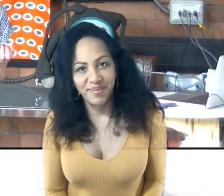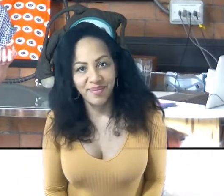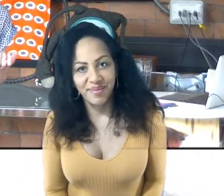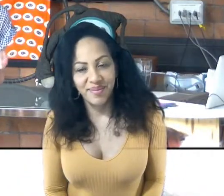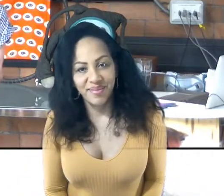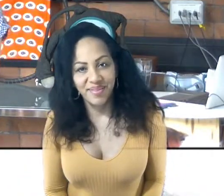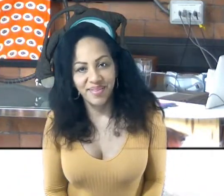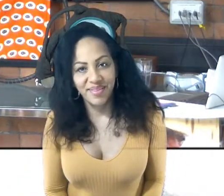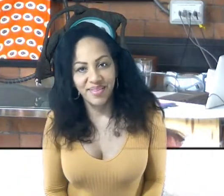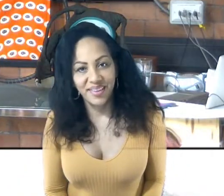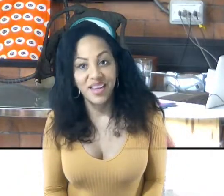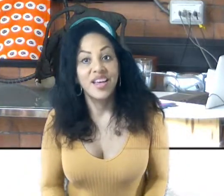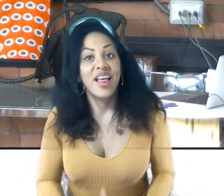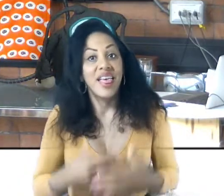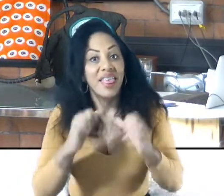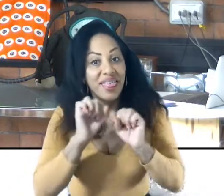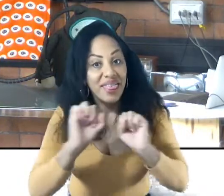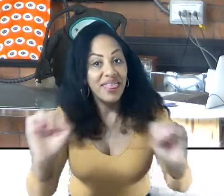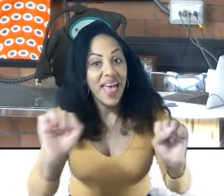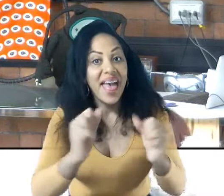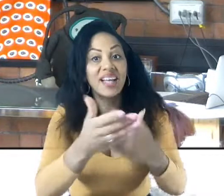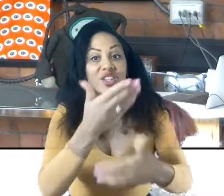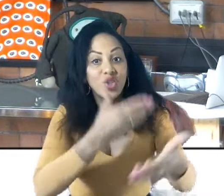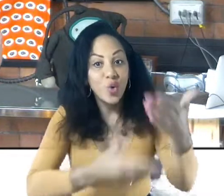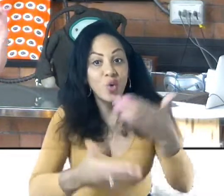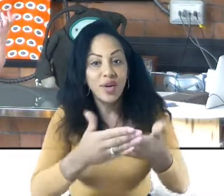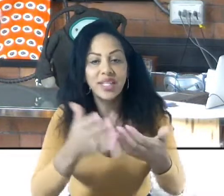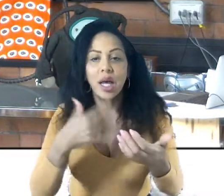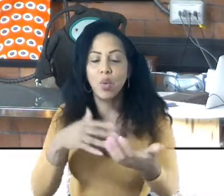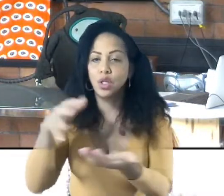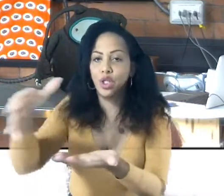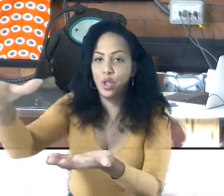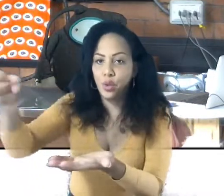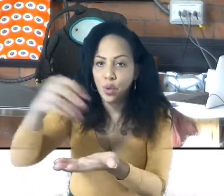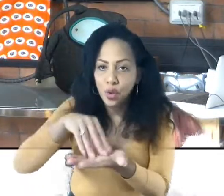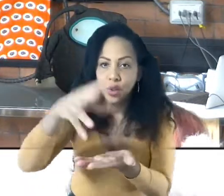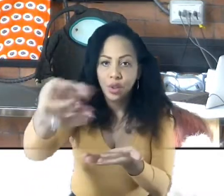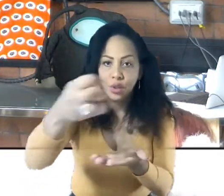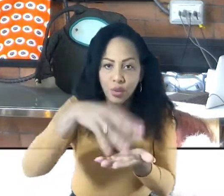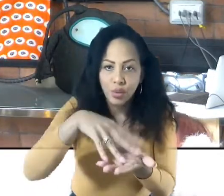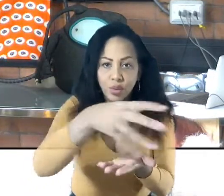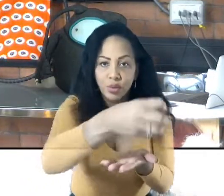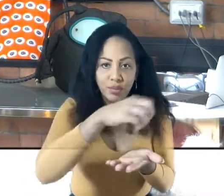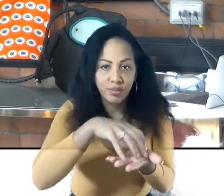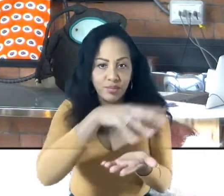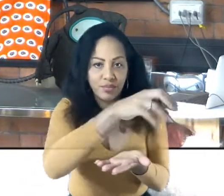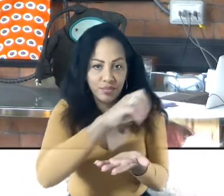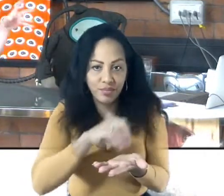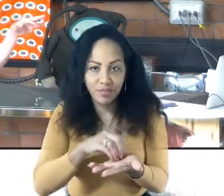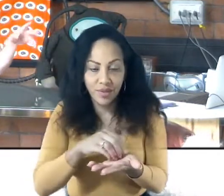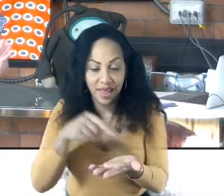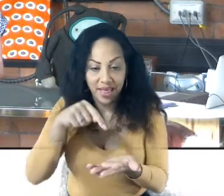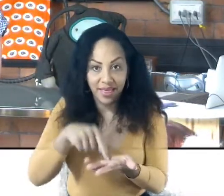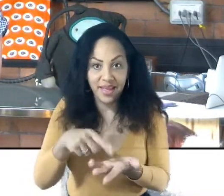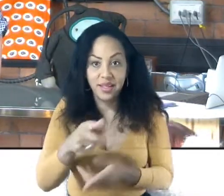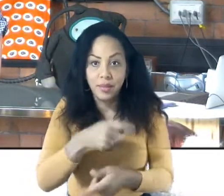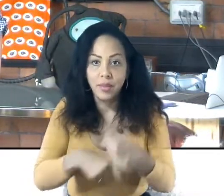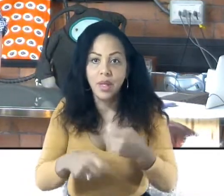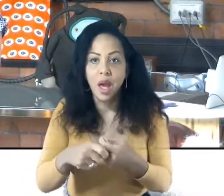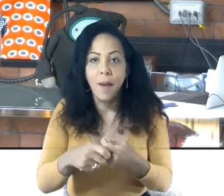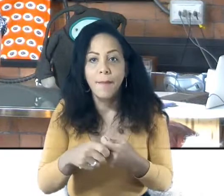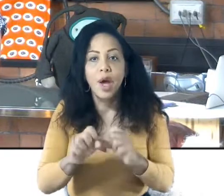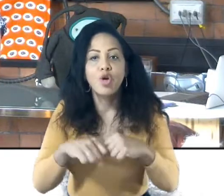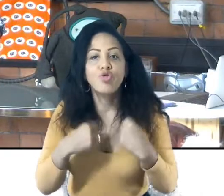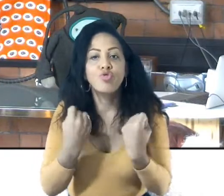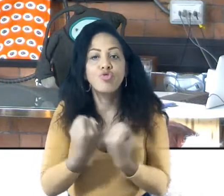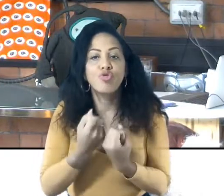and at some point create a song map. So turn these stories into a set of songs,